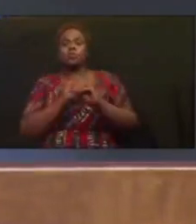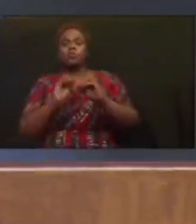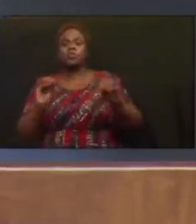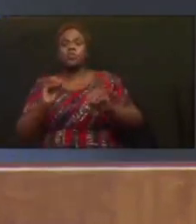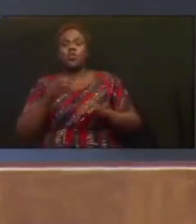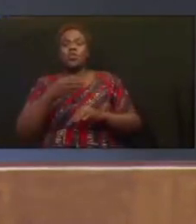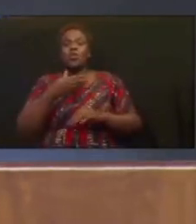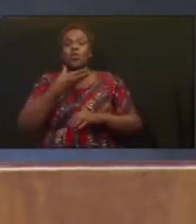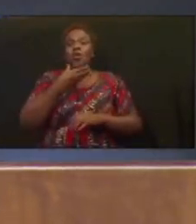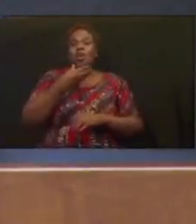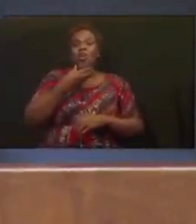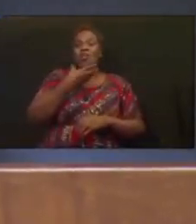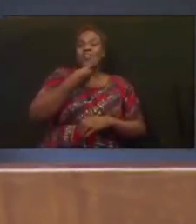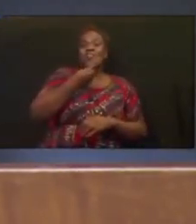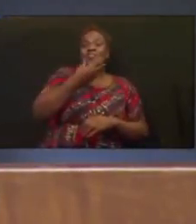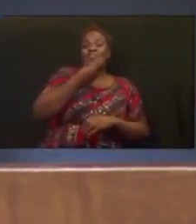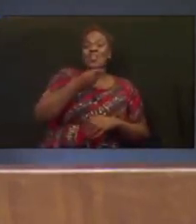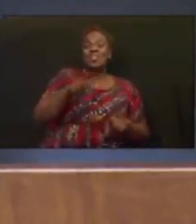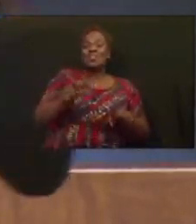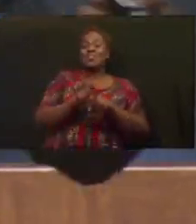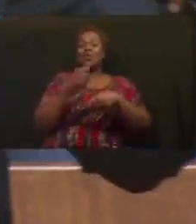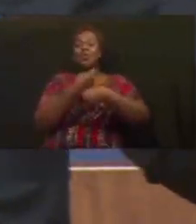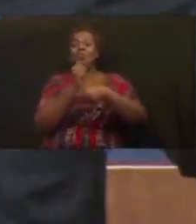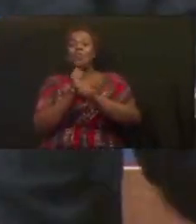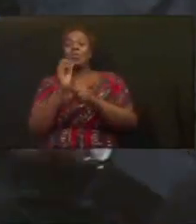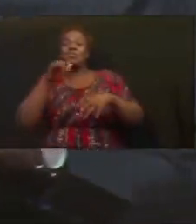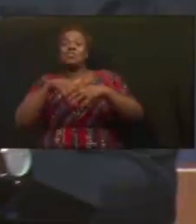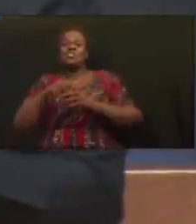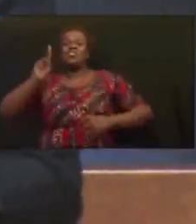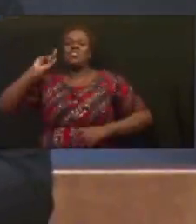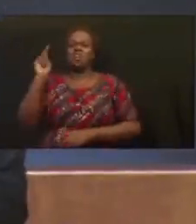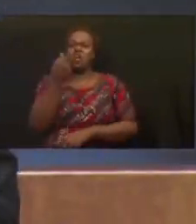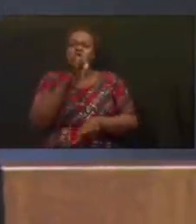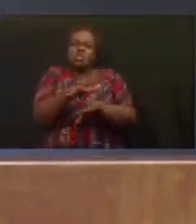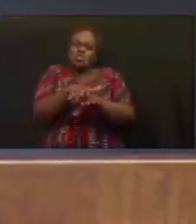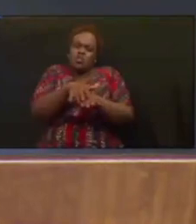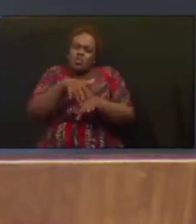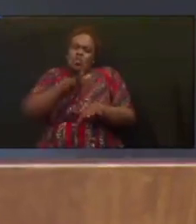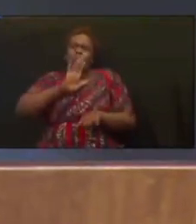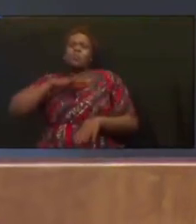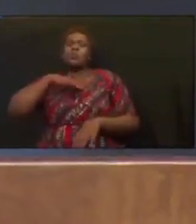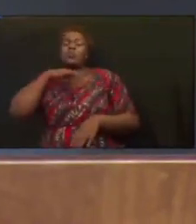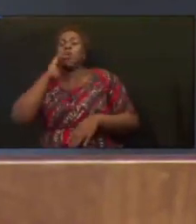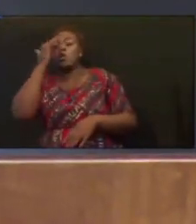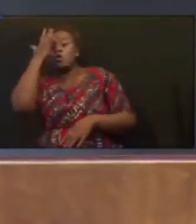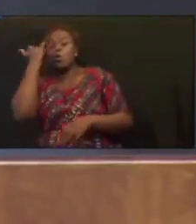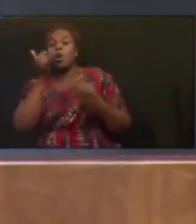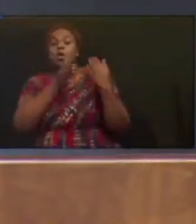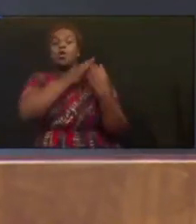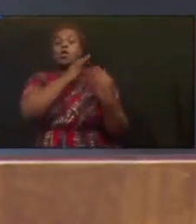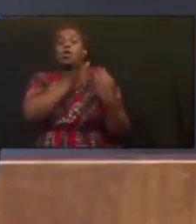and their labor in Kenya will suddenly die because of a careless generation.